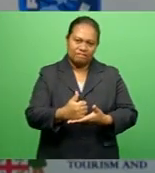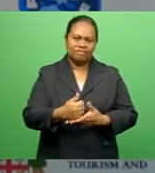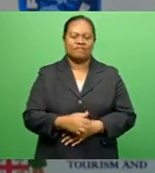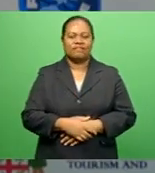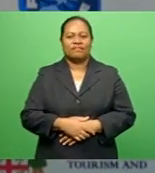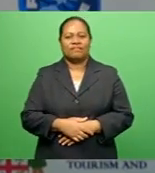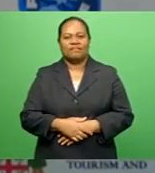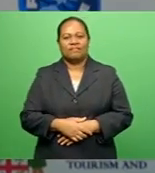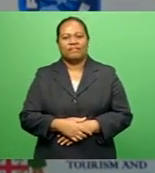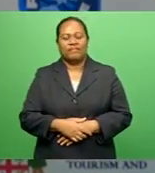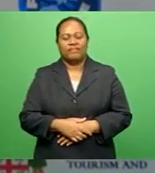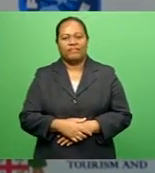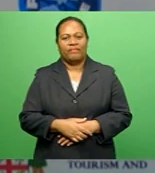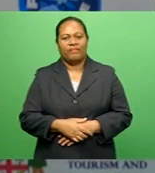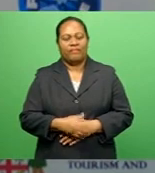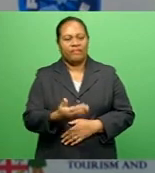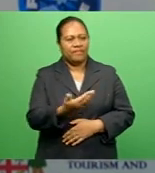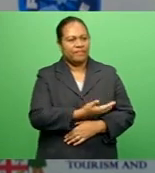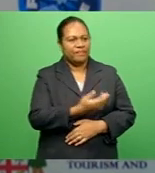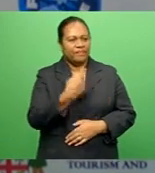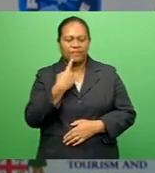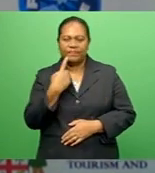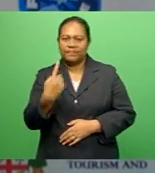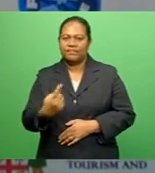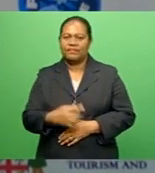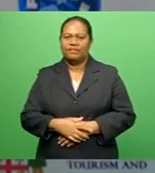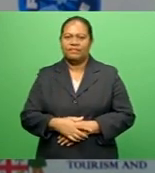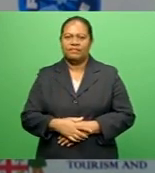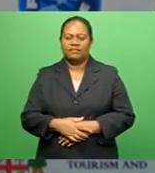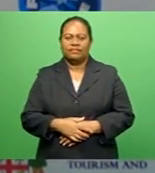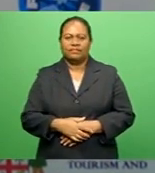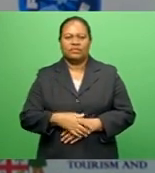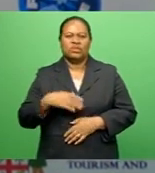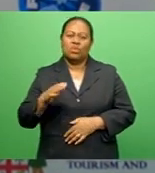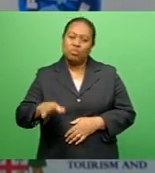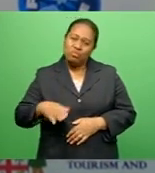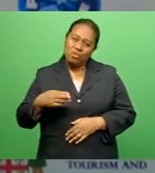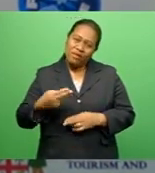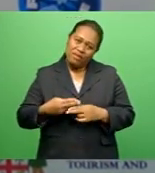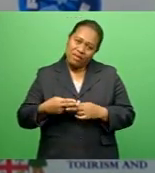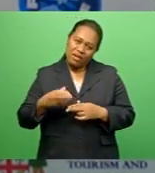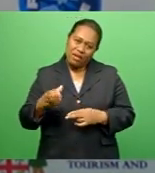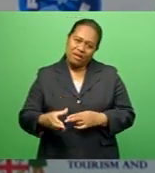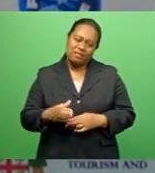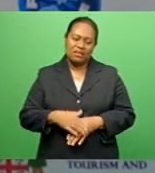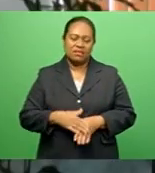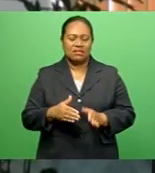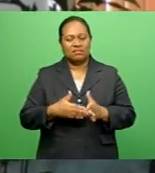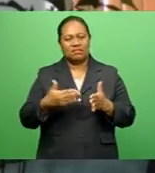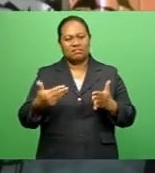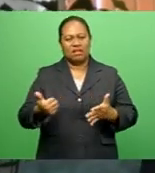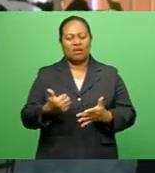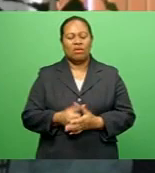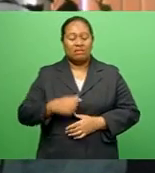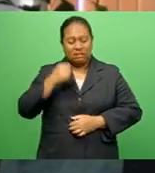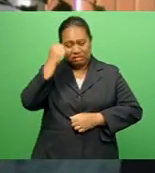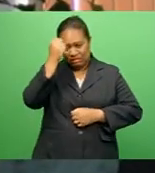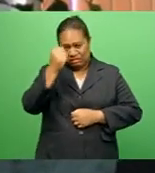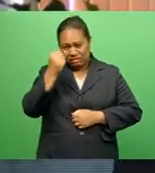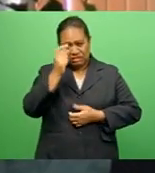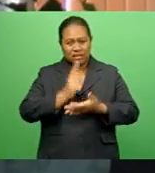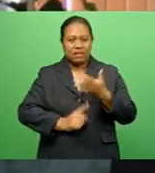applicable. Be of some help to poor farmers, those who are having nightmares now after this